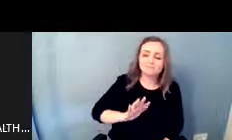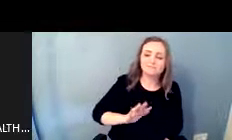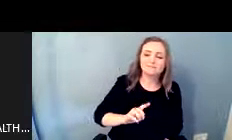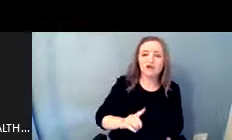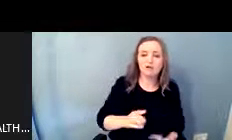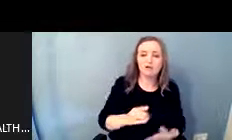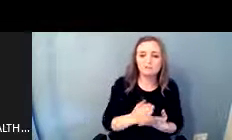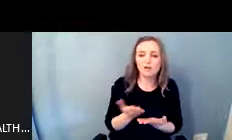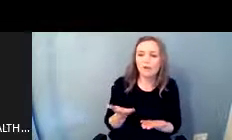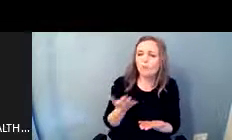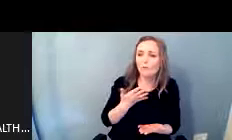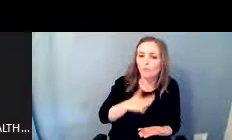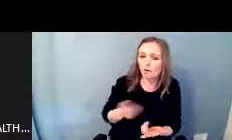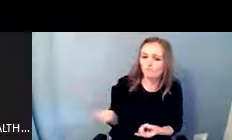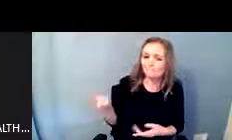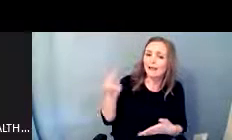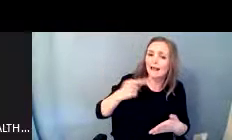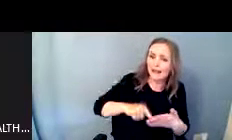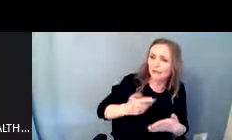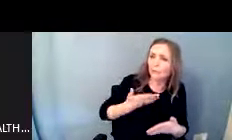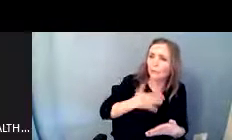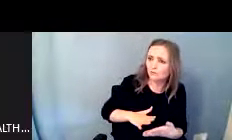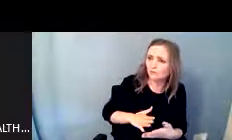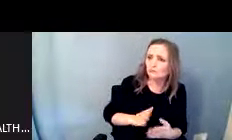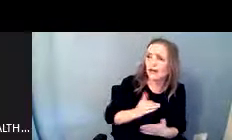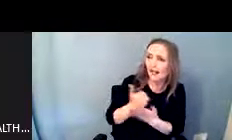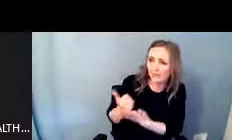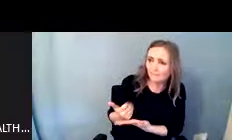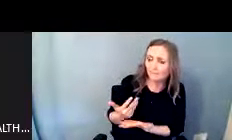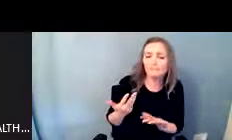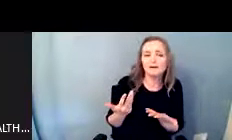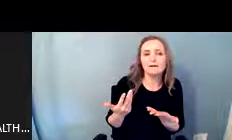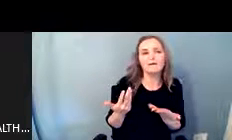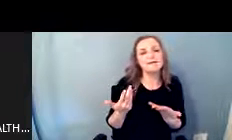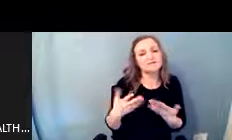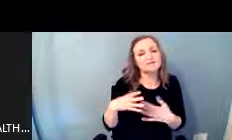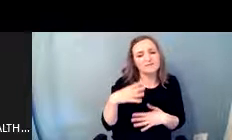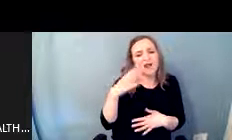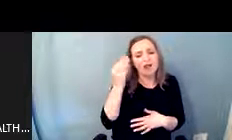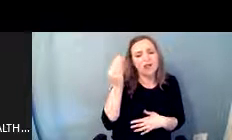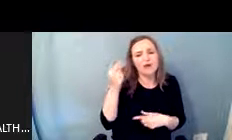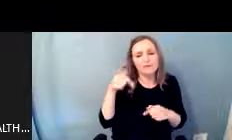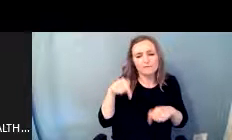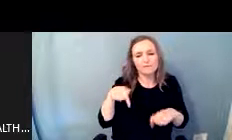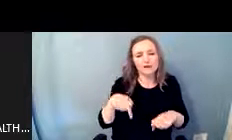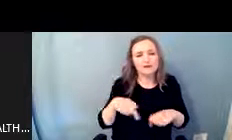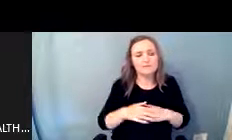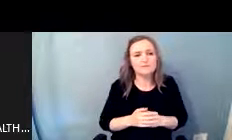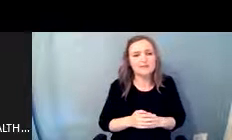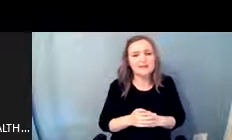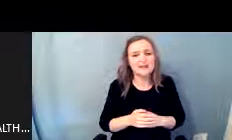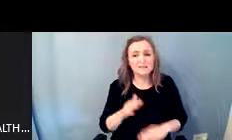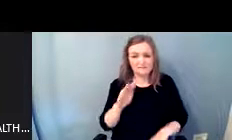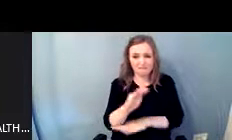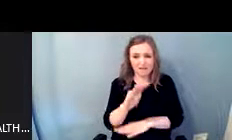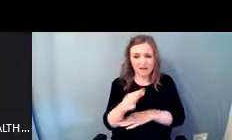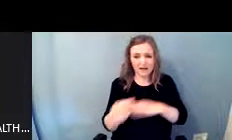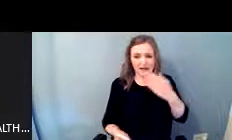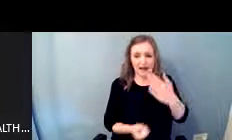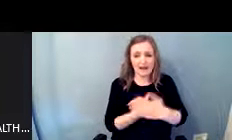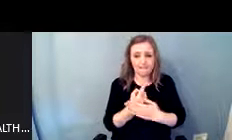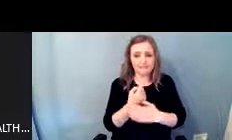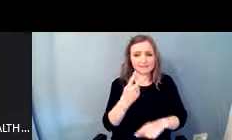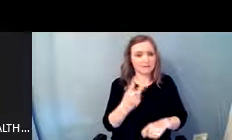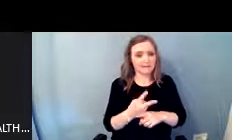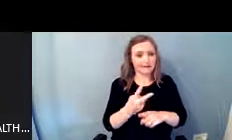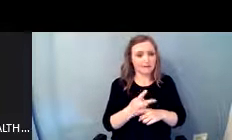this going forward, that, you know, if this is ever going to happen again, and people say we will face